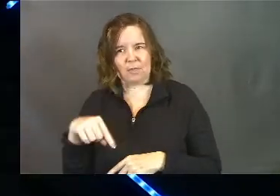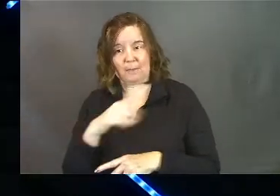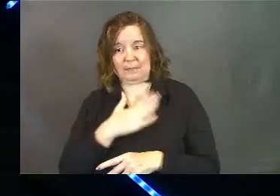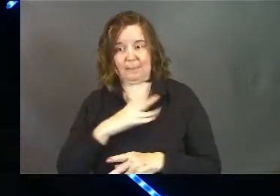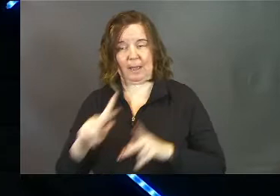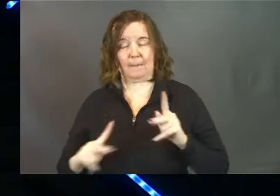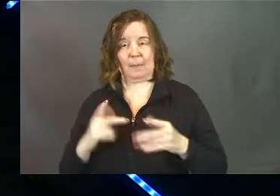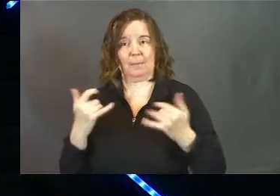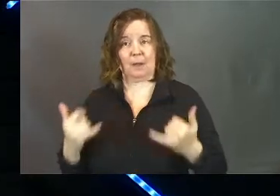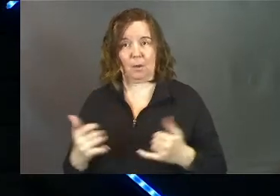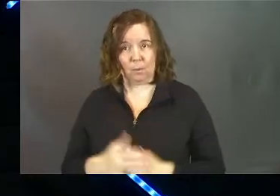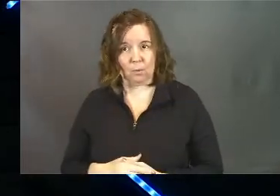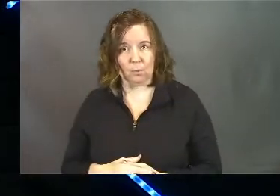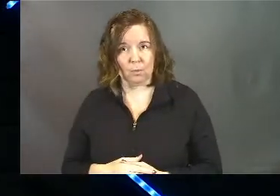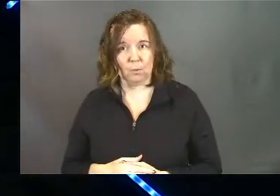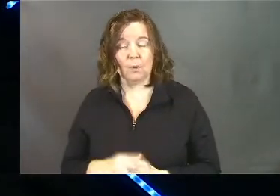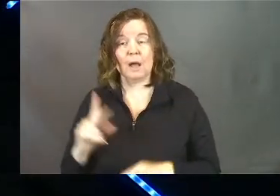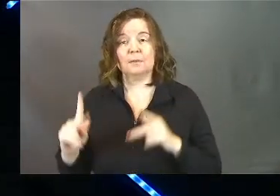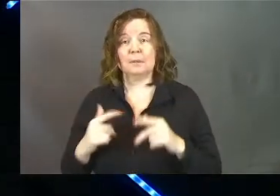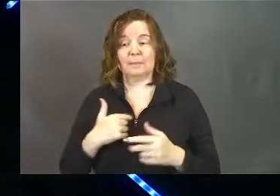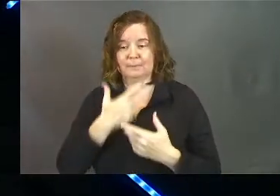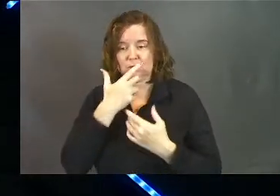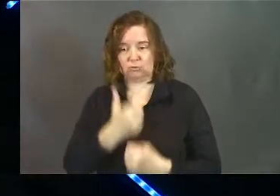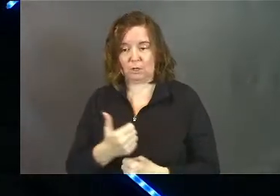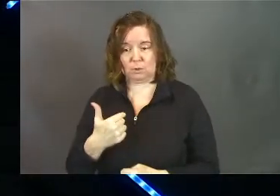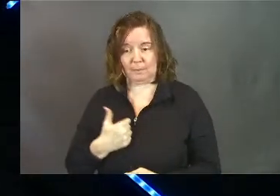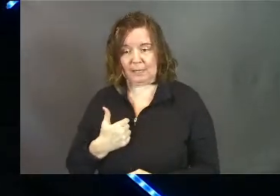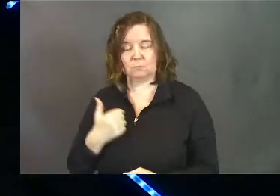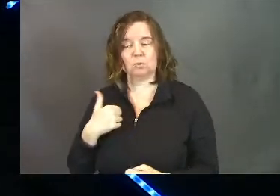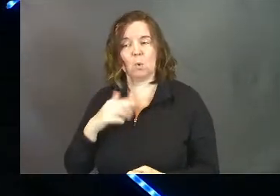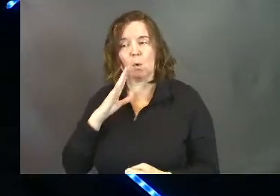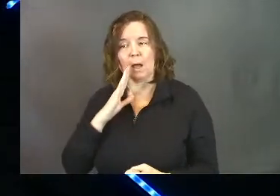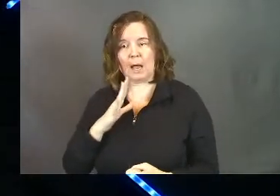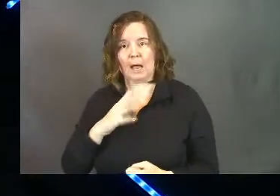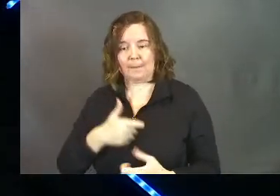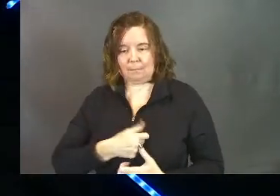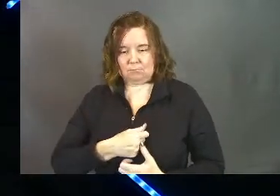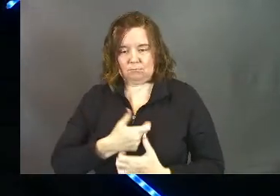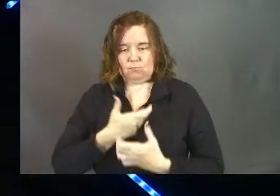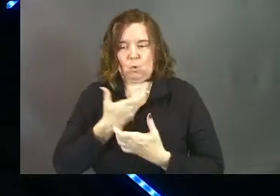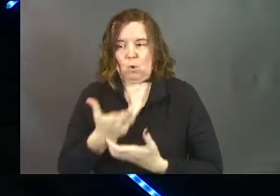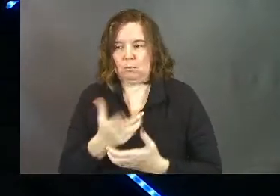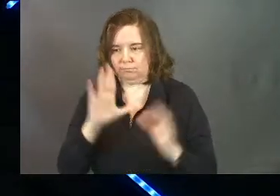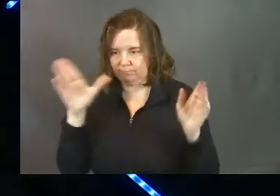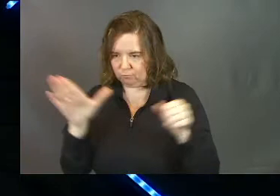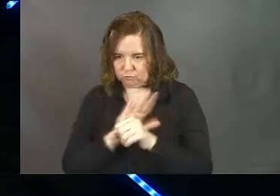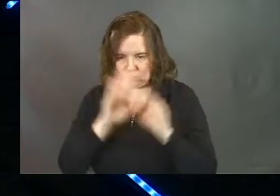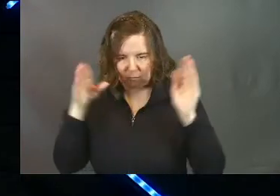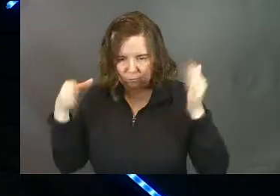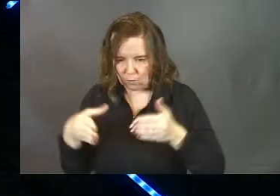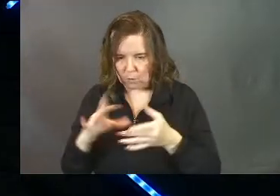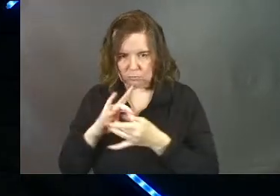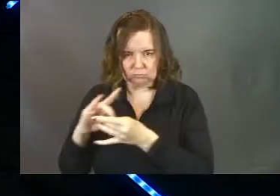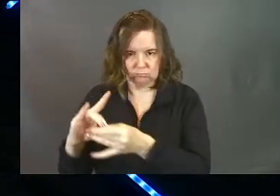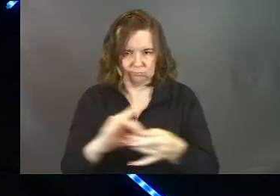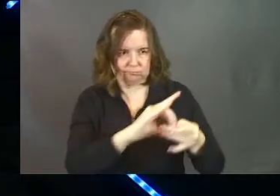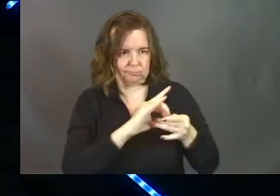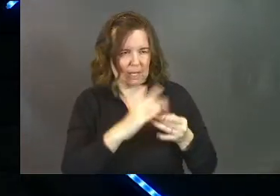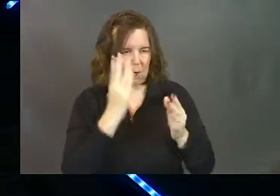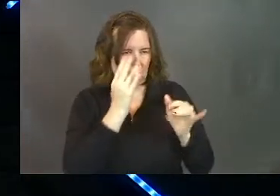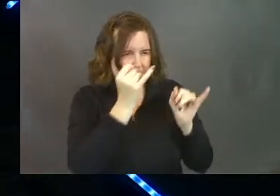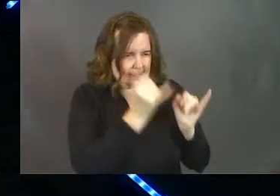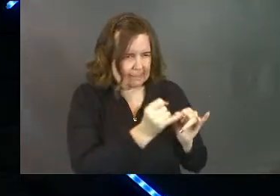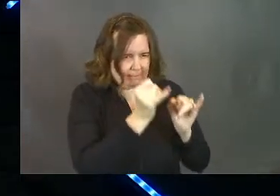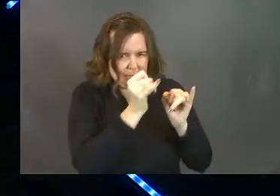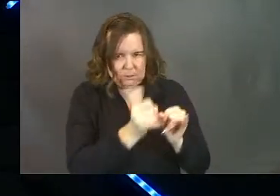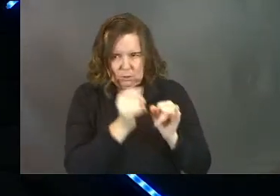are my people now. And these people have been entrusted to me, so I'm going to pour myself into these relationships. I'm going to get to know them on an